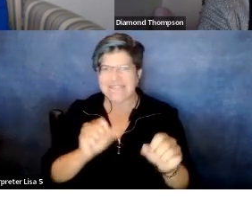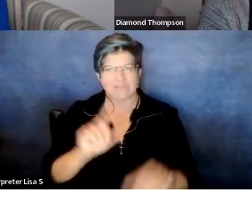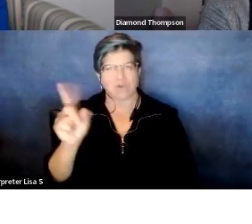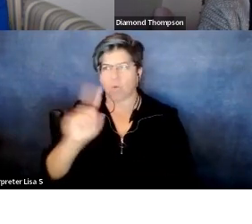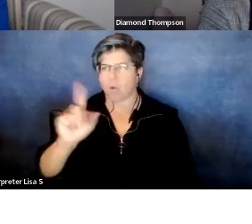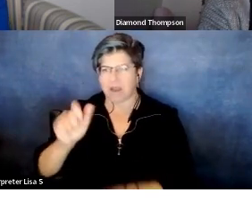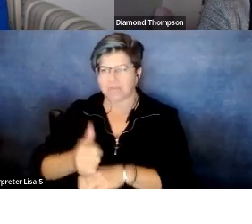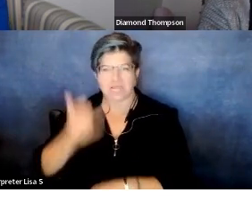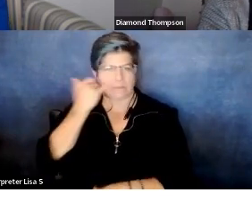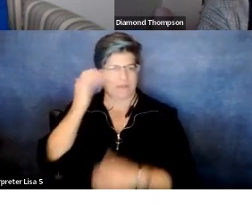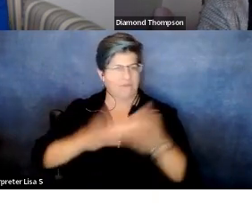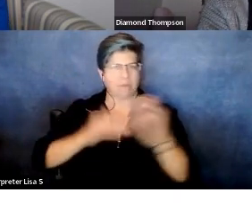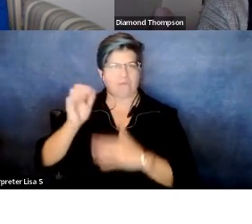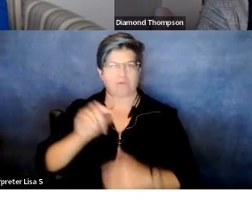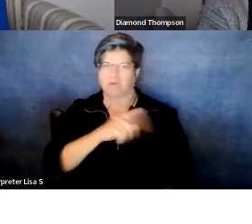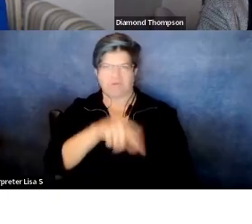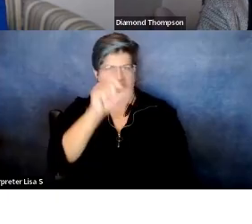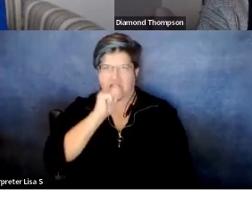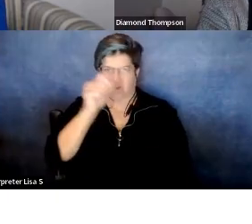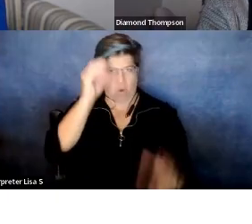I'm comfortable or not.